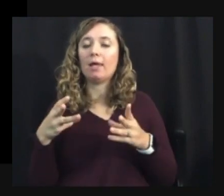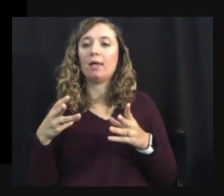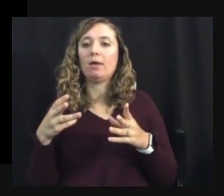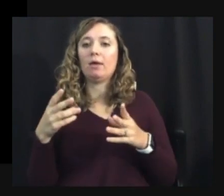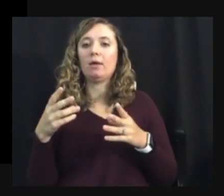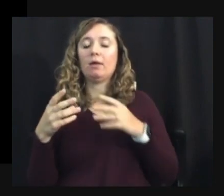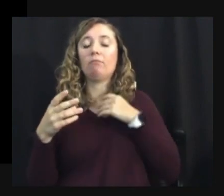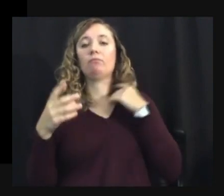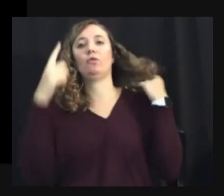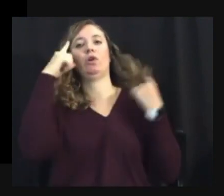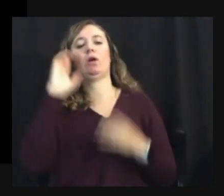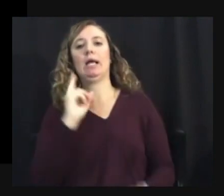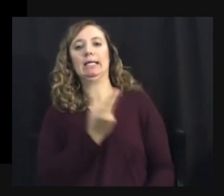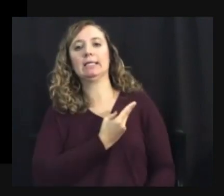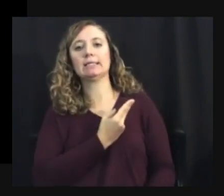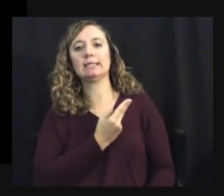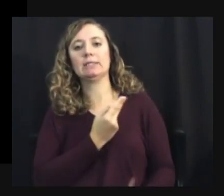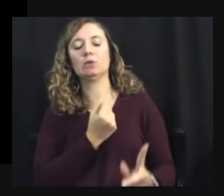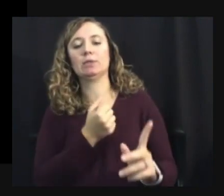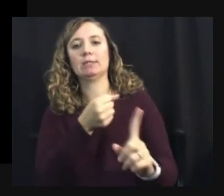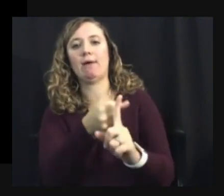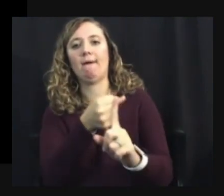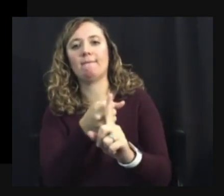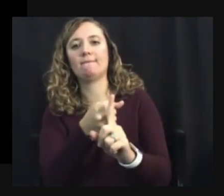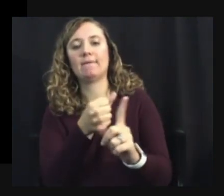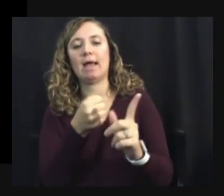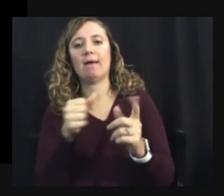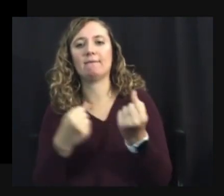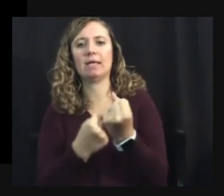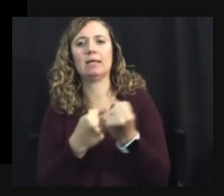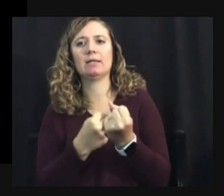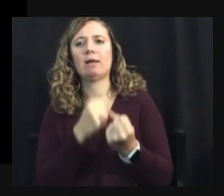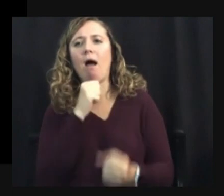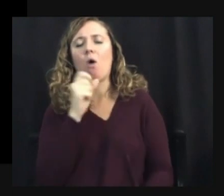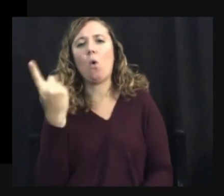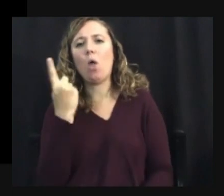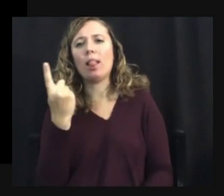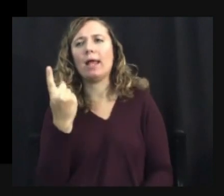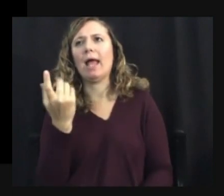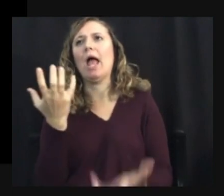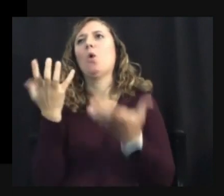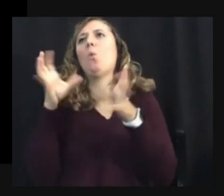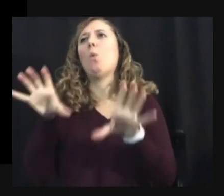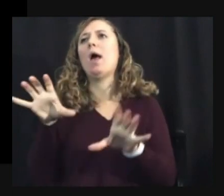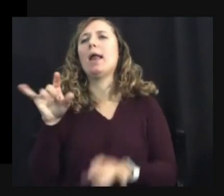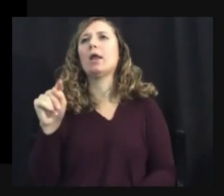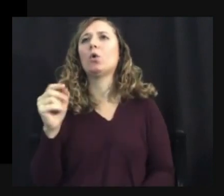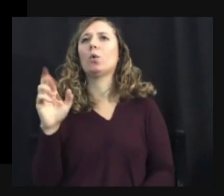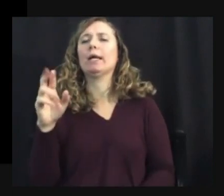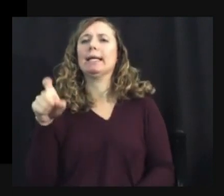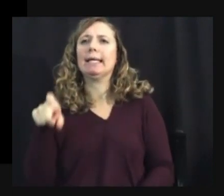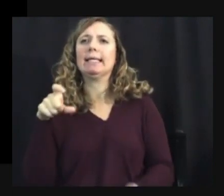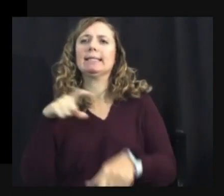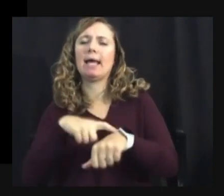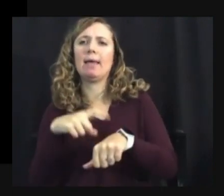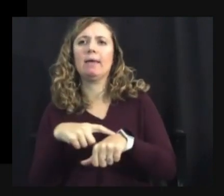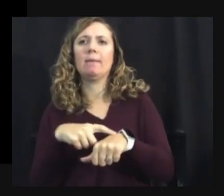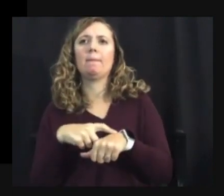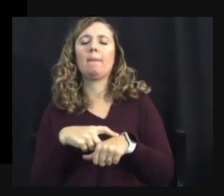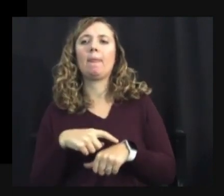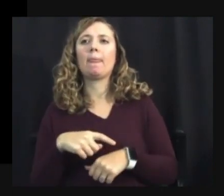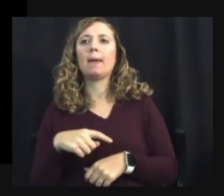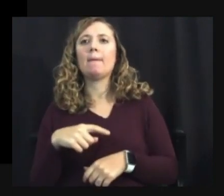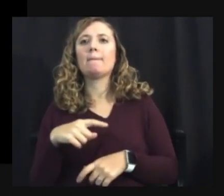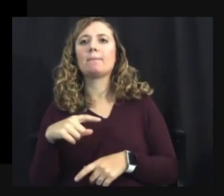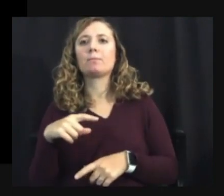self-advocate, not just through being able to say, I don't want it, or I need time, and so on. We do it, and